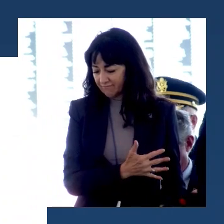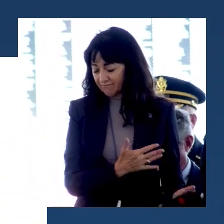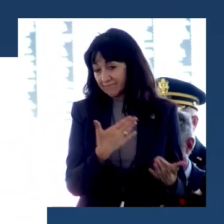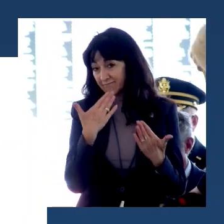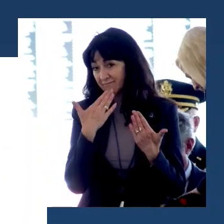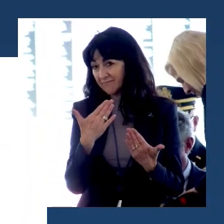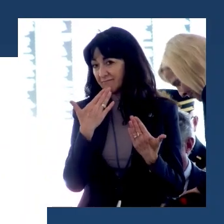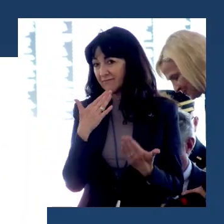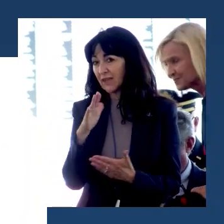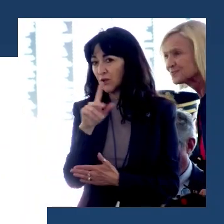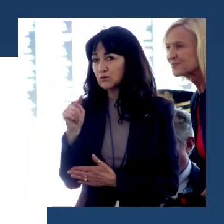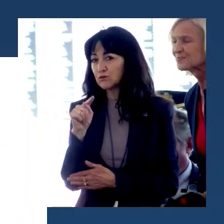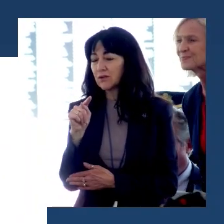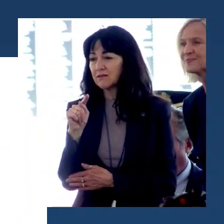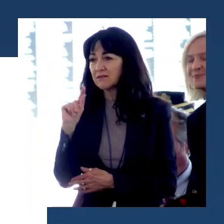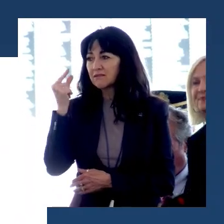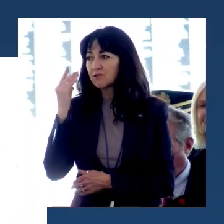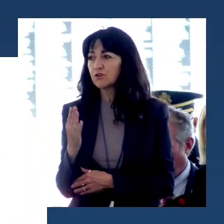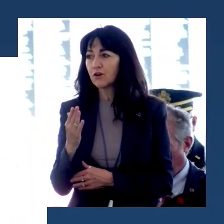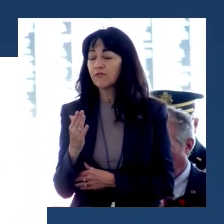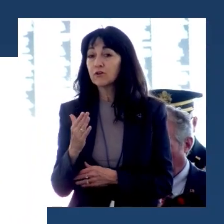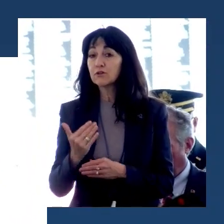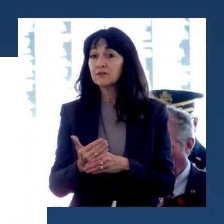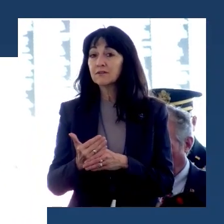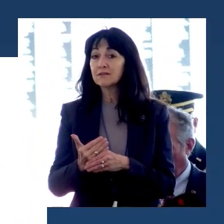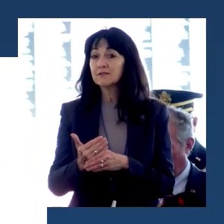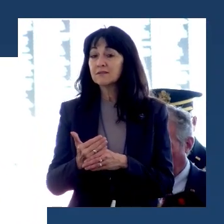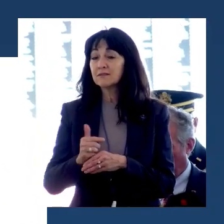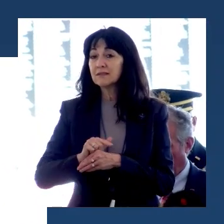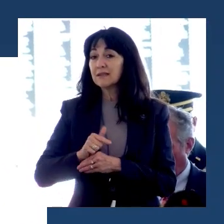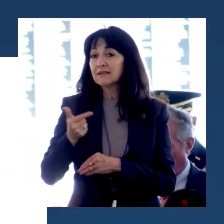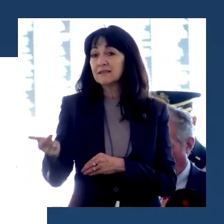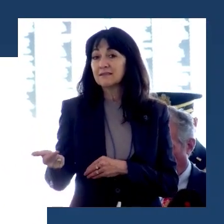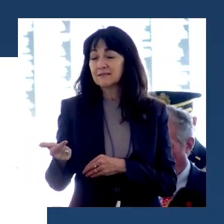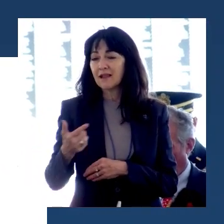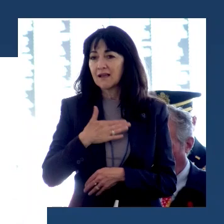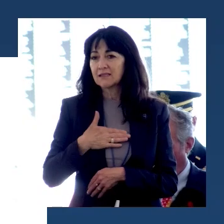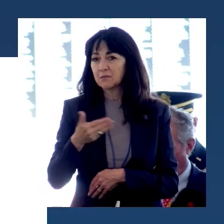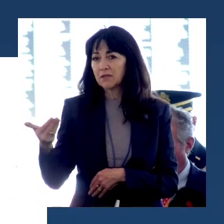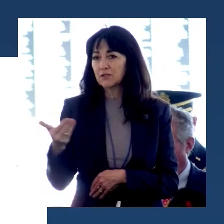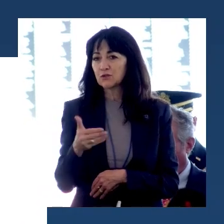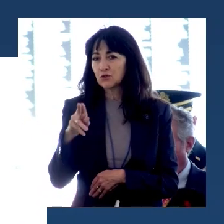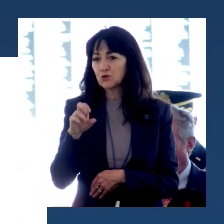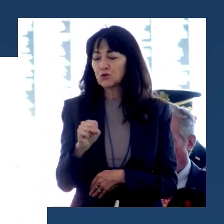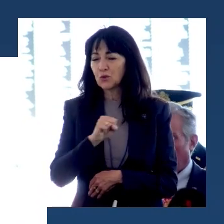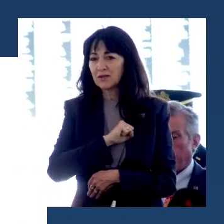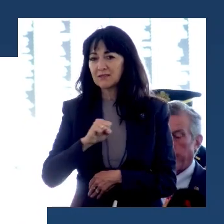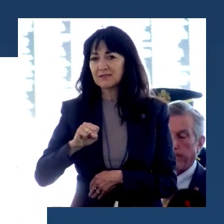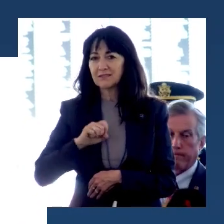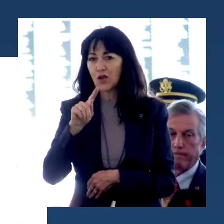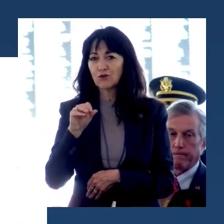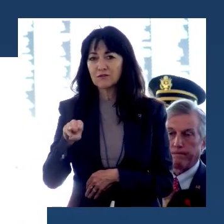Thank you, Lieutenant Governor. Up next we have, and please welcome, U.S. Senator Tom Carper.